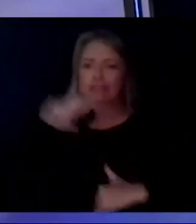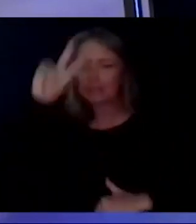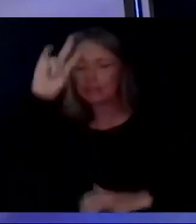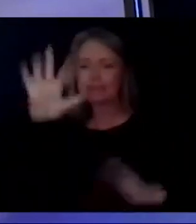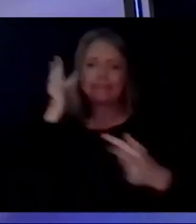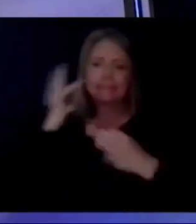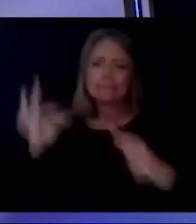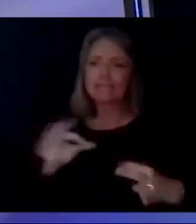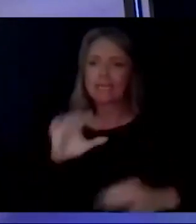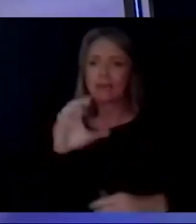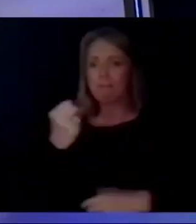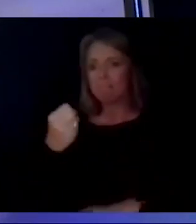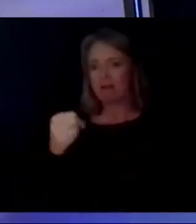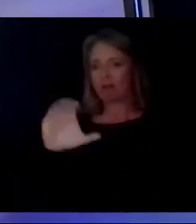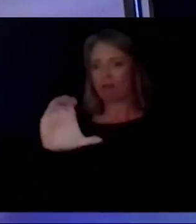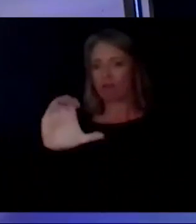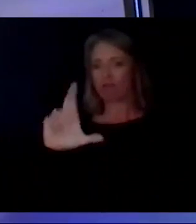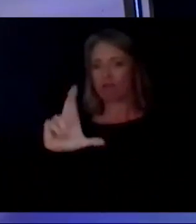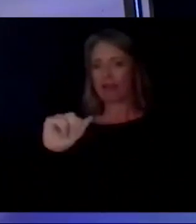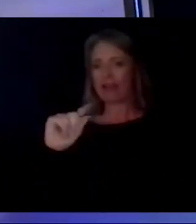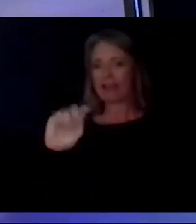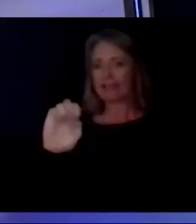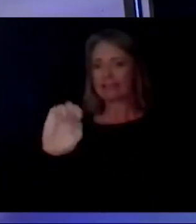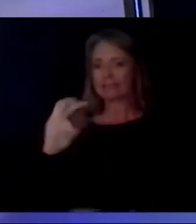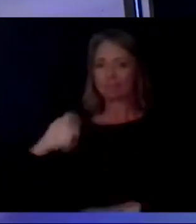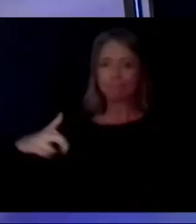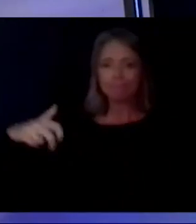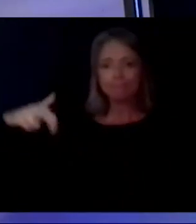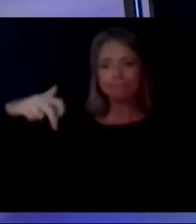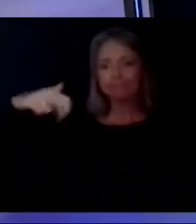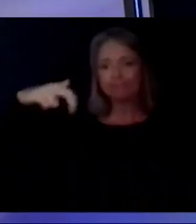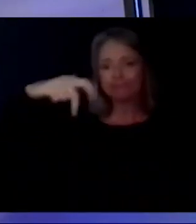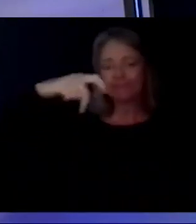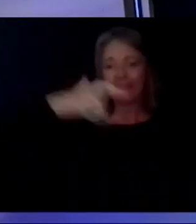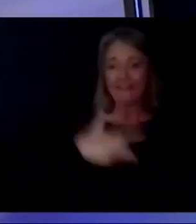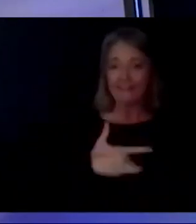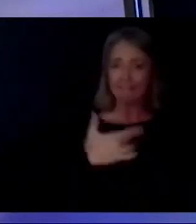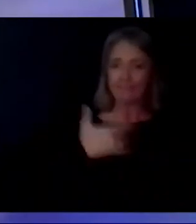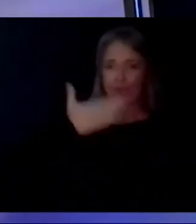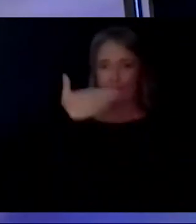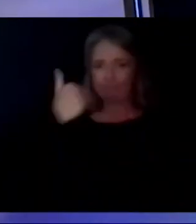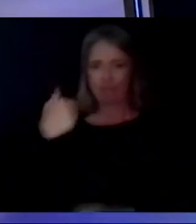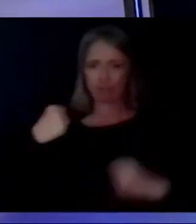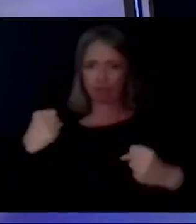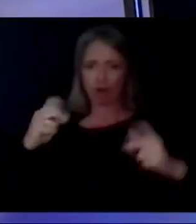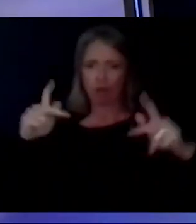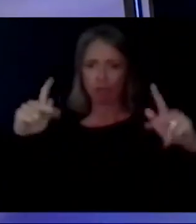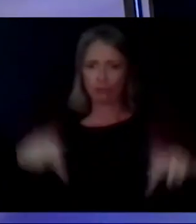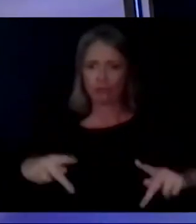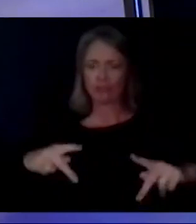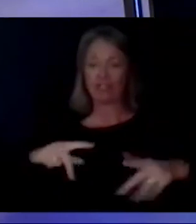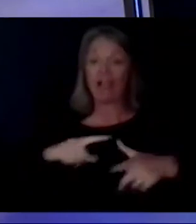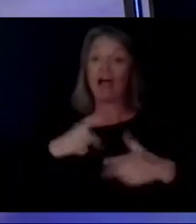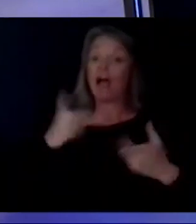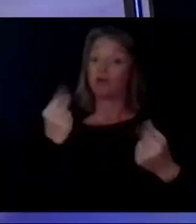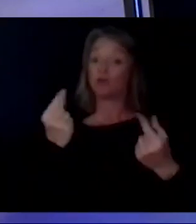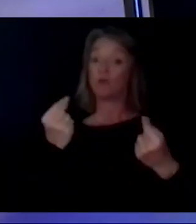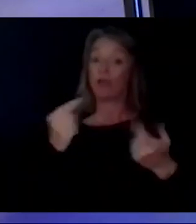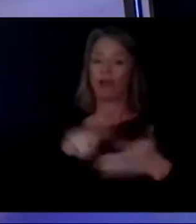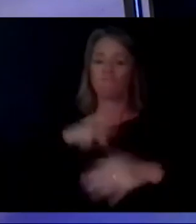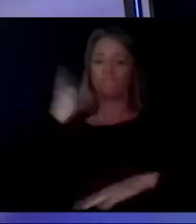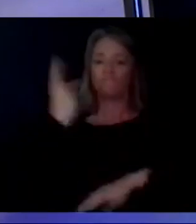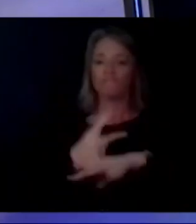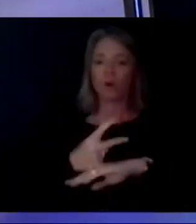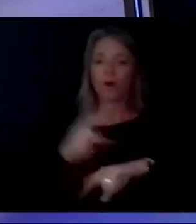crate to climb and see if that does not make me feel like a better, stronger person. And in so doing, I fall. I can't move my arms and